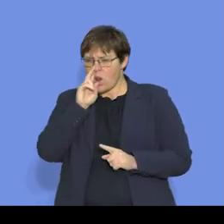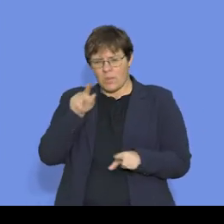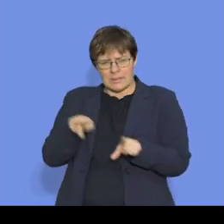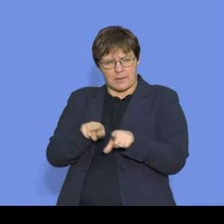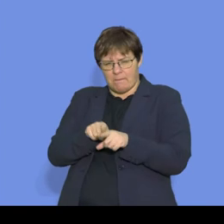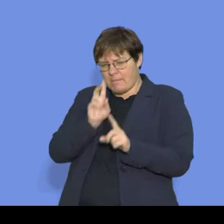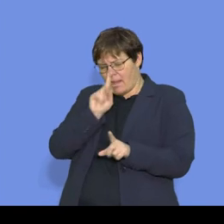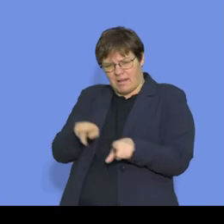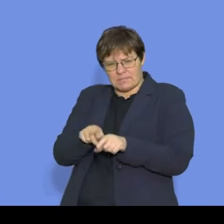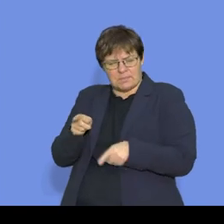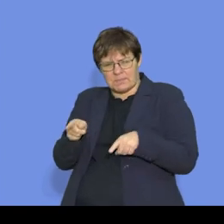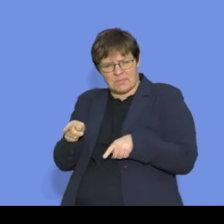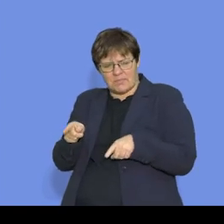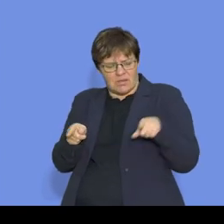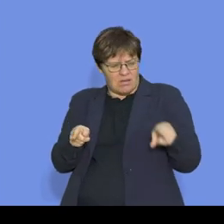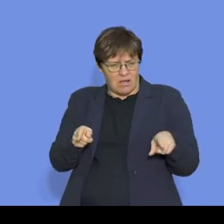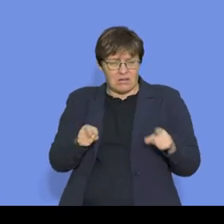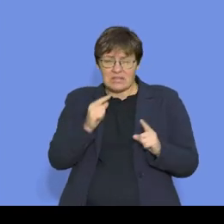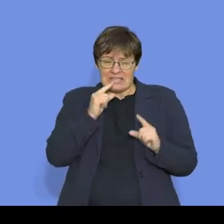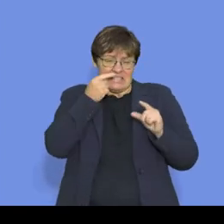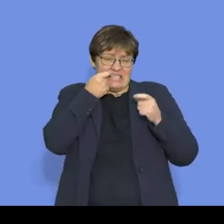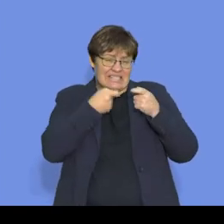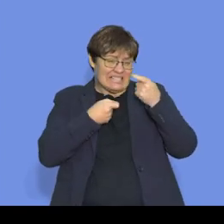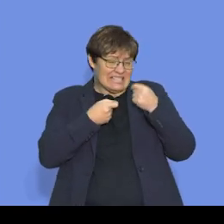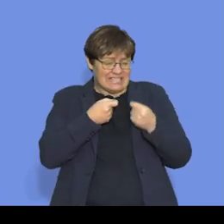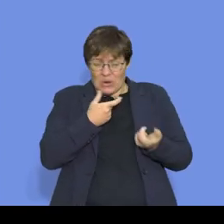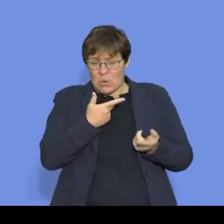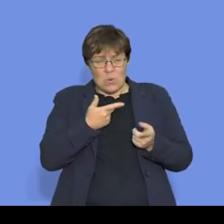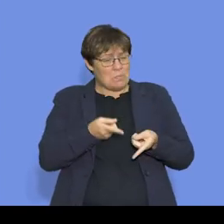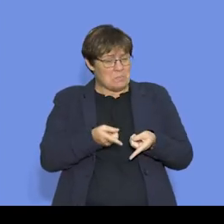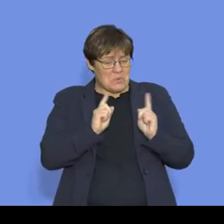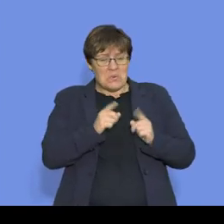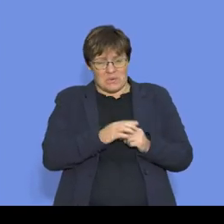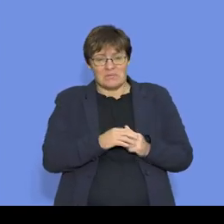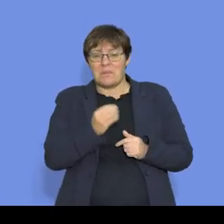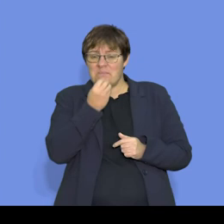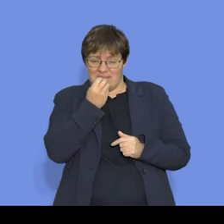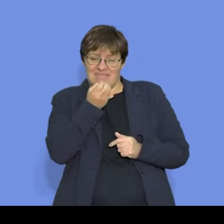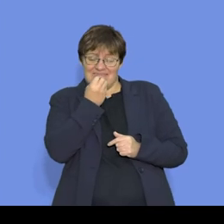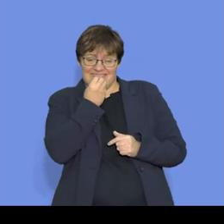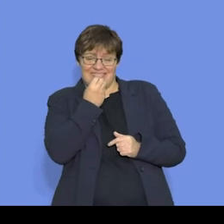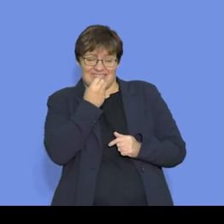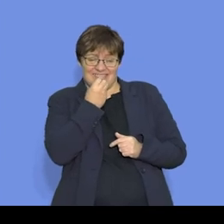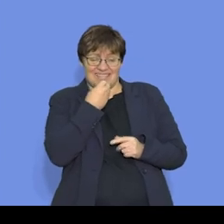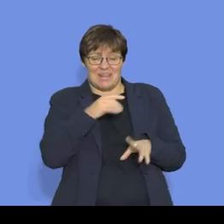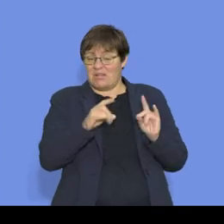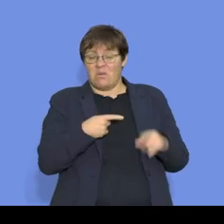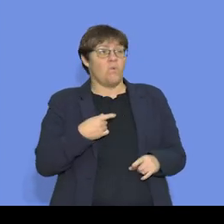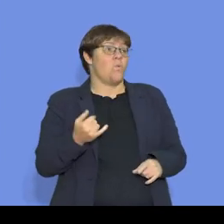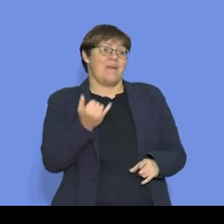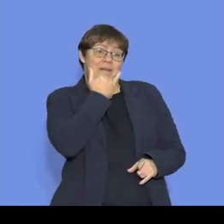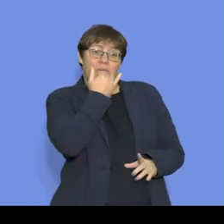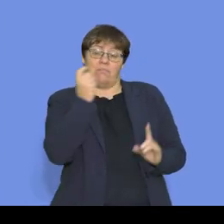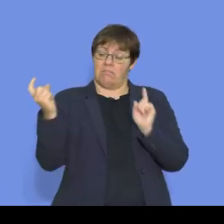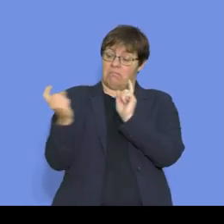have looked like. And if you look at those sharp teeth, it was probably carnivorous. So I'm very glad